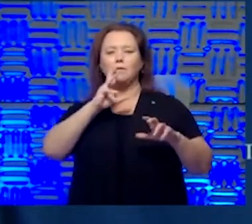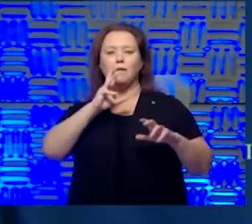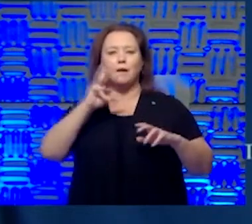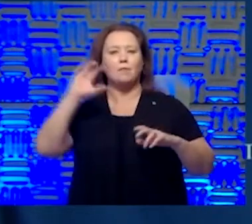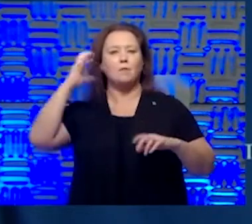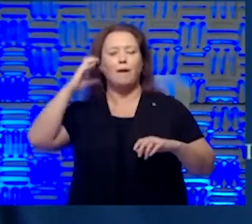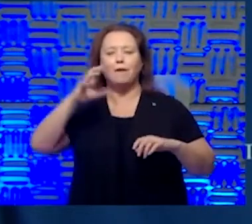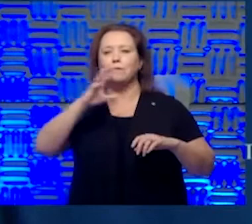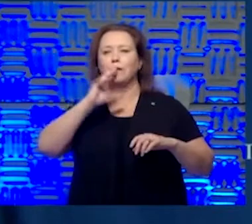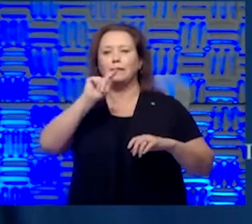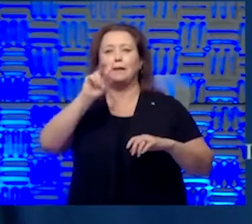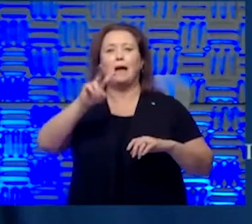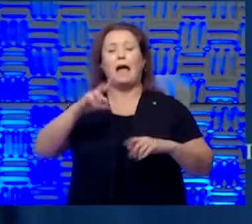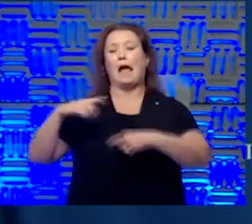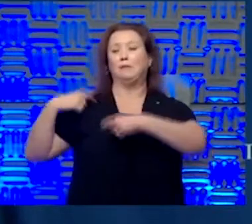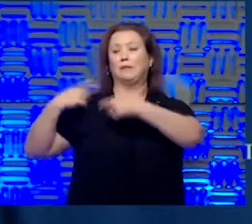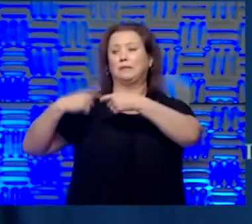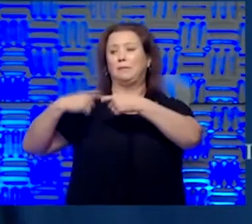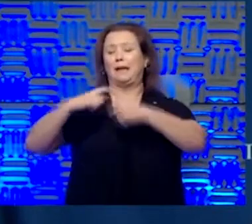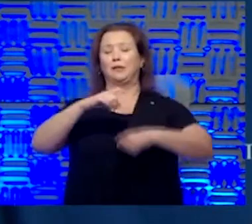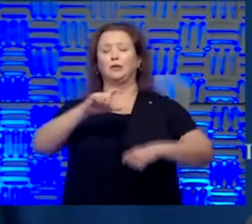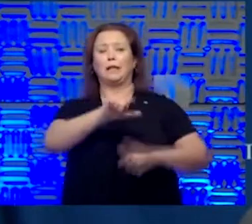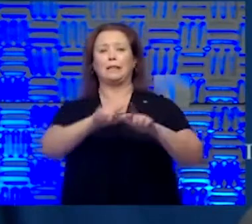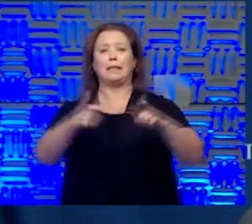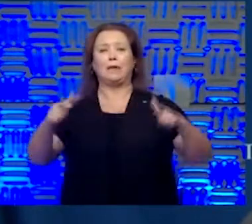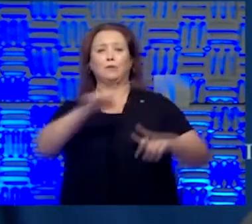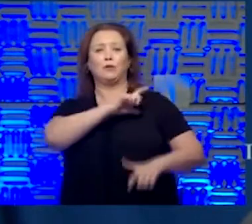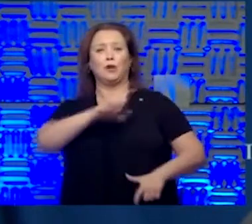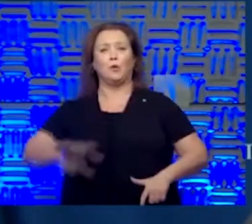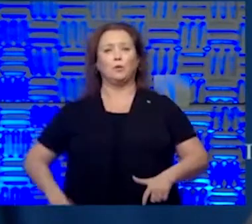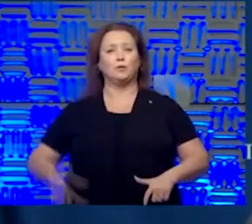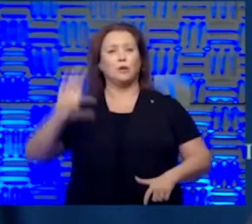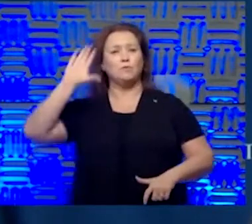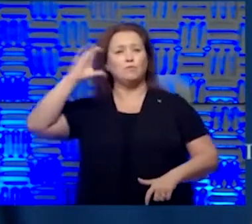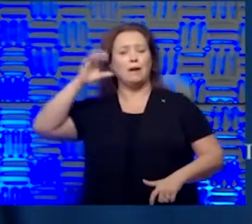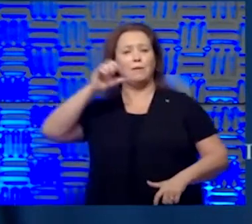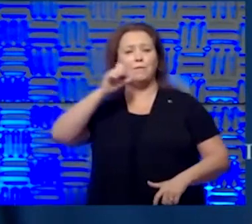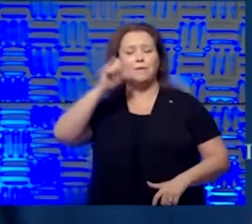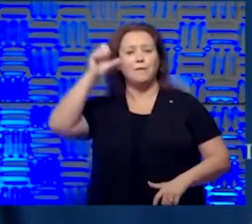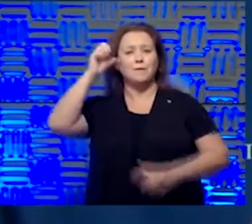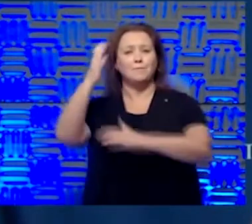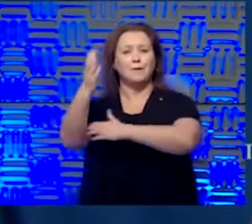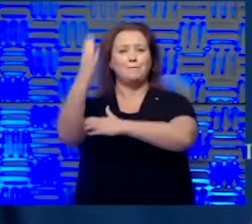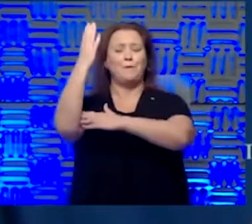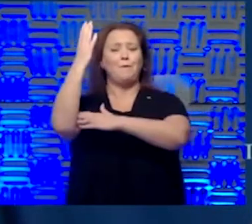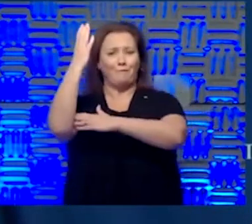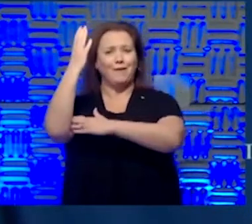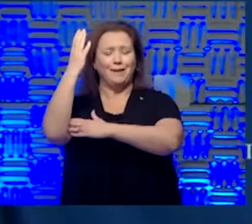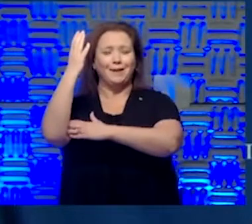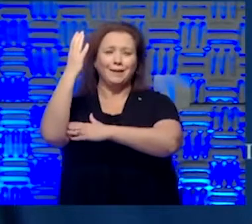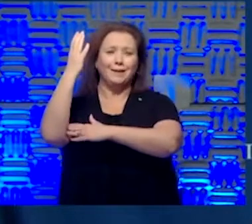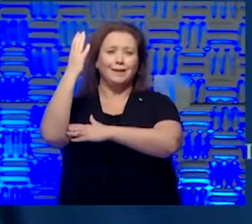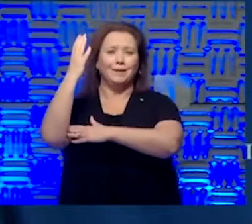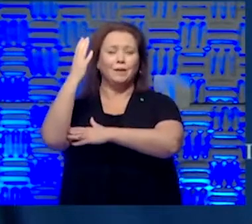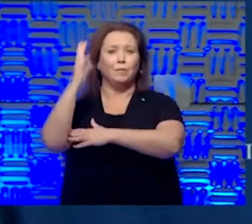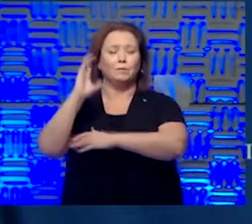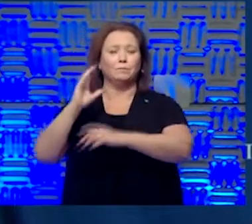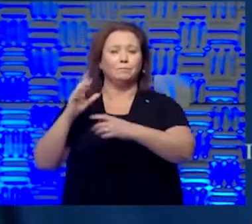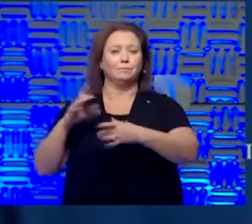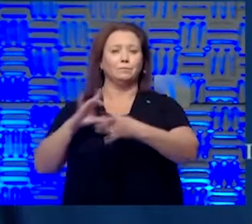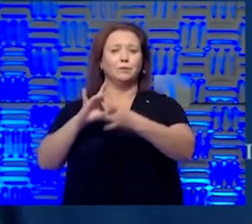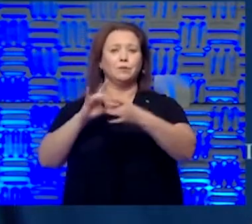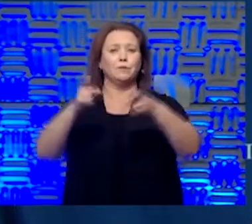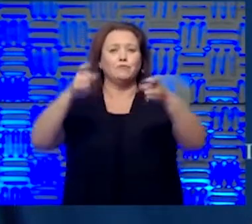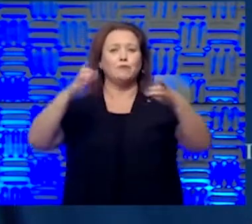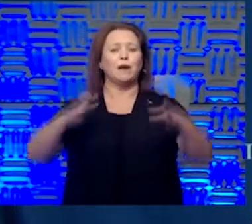on Spanish language Christian radio yesterday morning with one of our directors of the Juntos